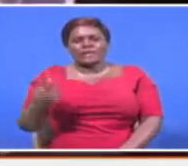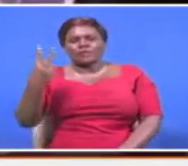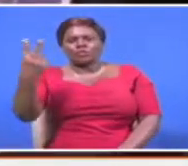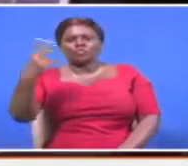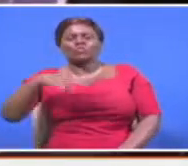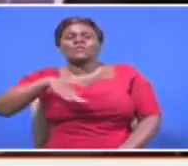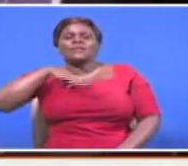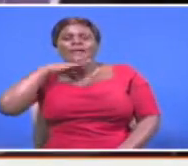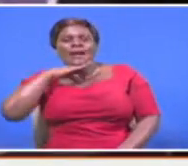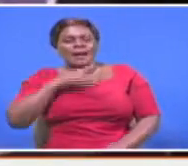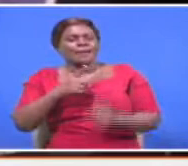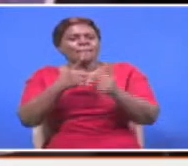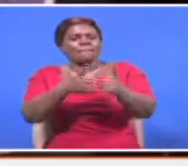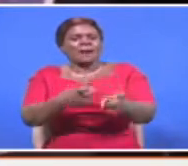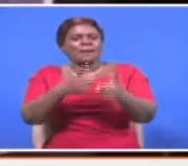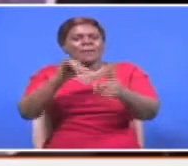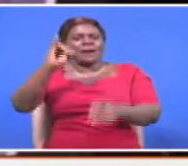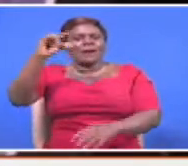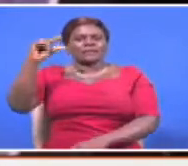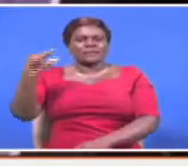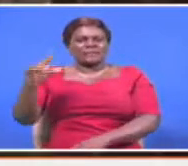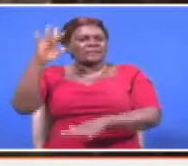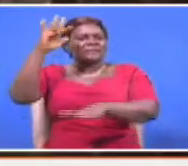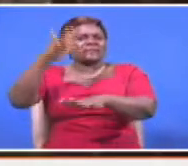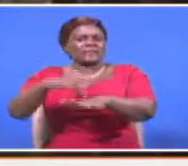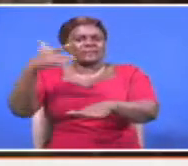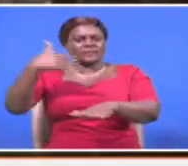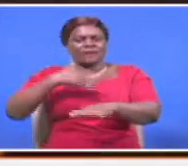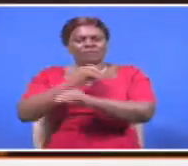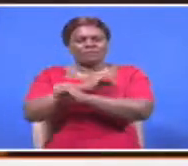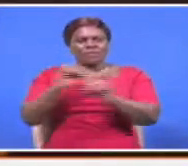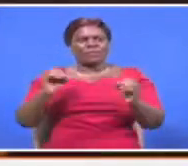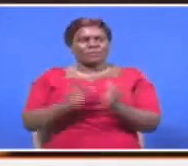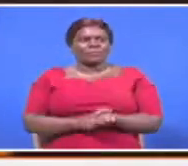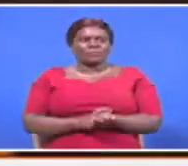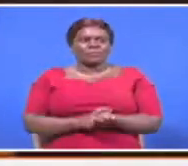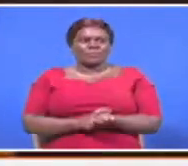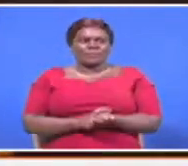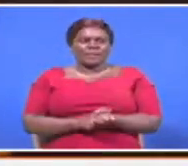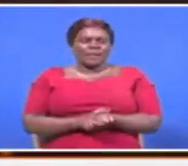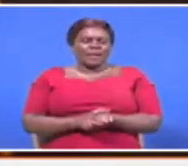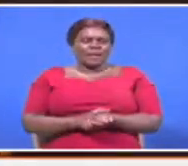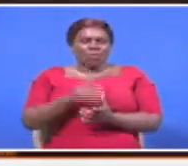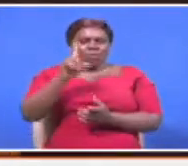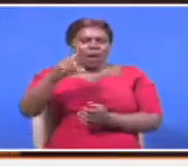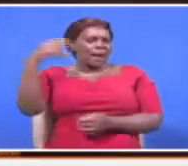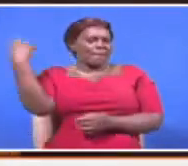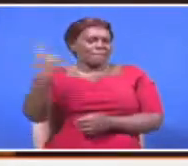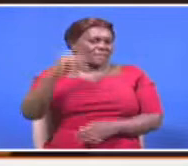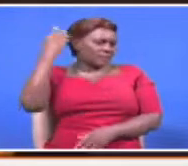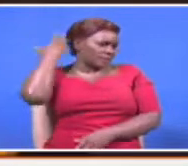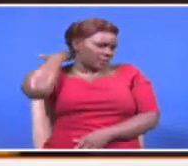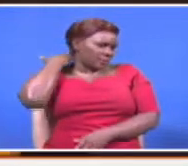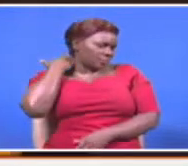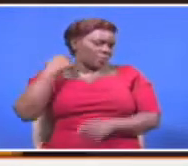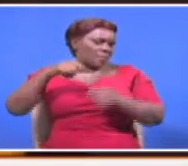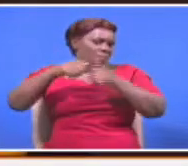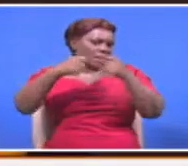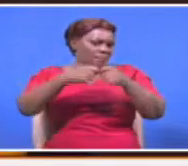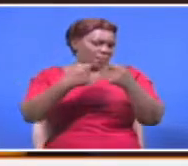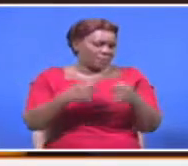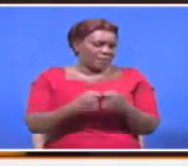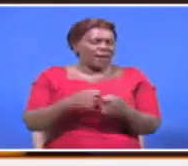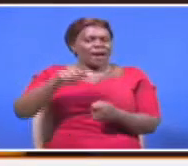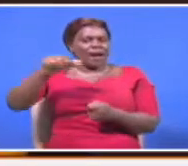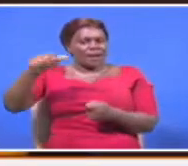two sons, has accused Koome of being insensitive. William alipigwa shingo, hii spinal cord ikakatika.